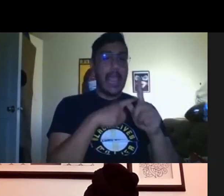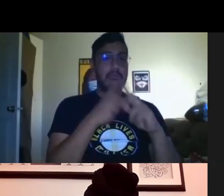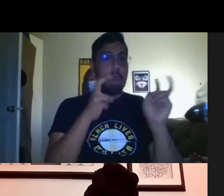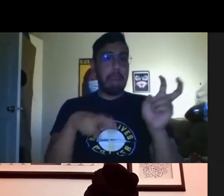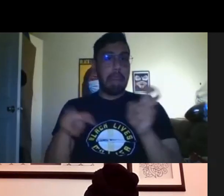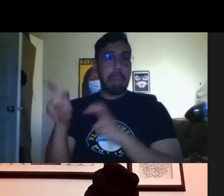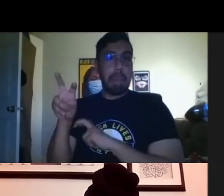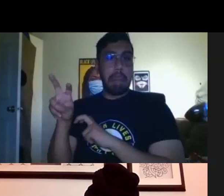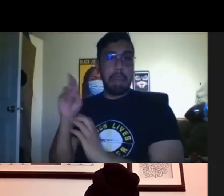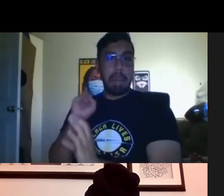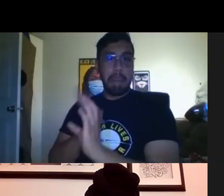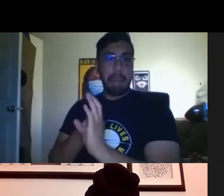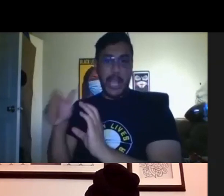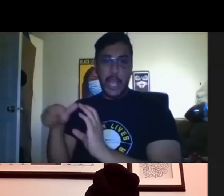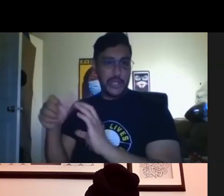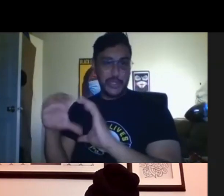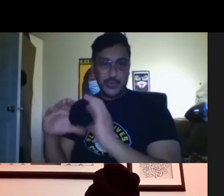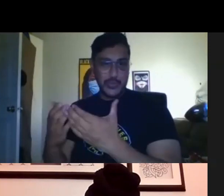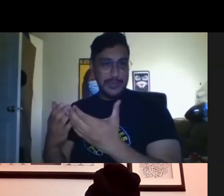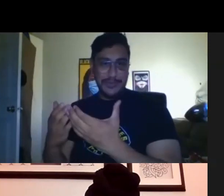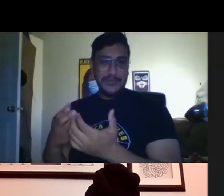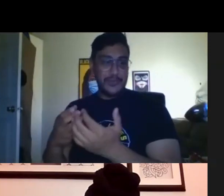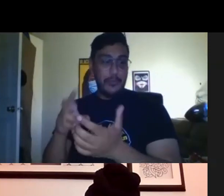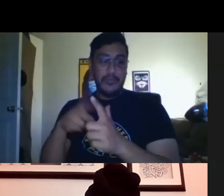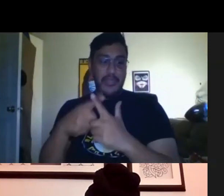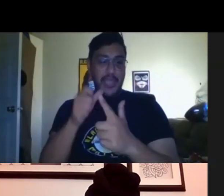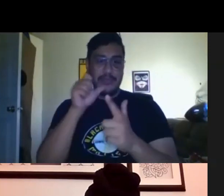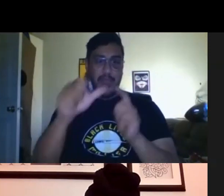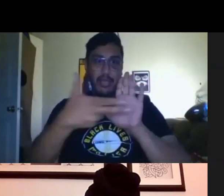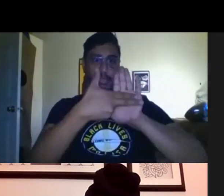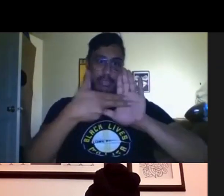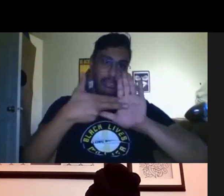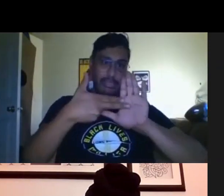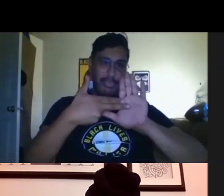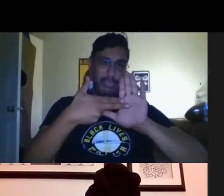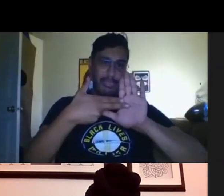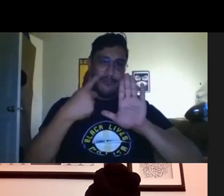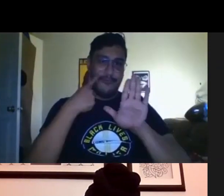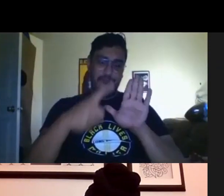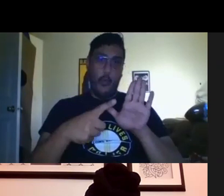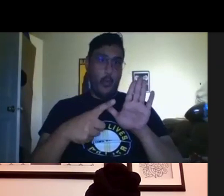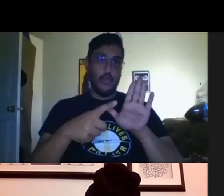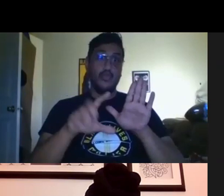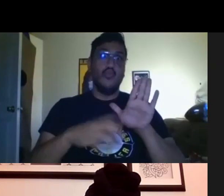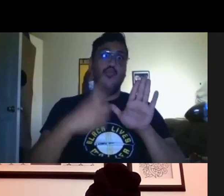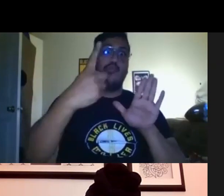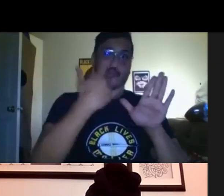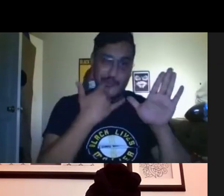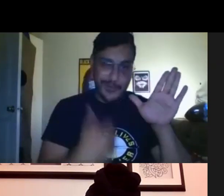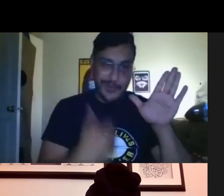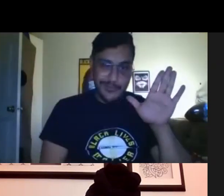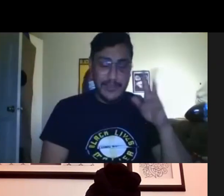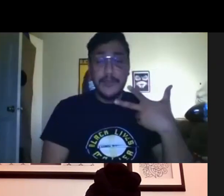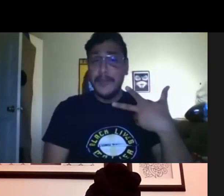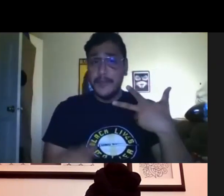their jacket the offense that they are known by their department to have committed. And then the third category is there